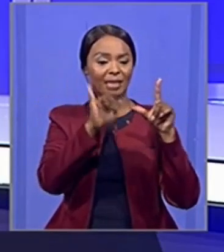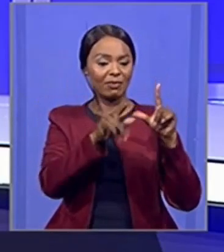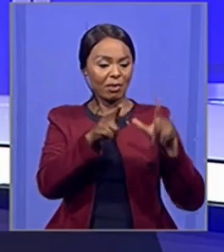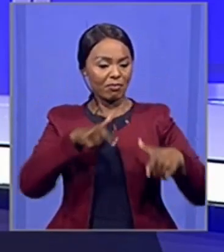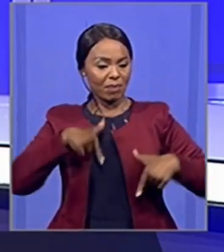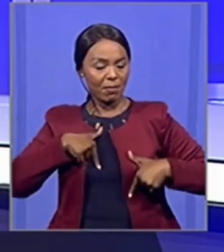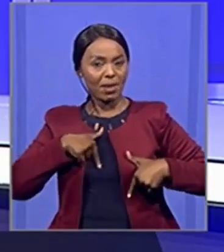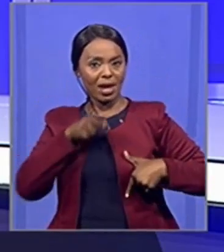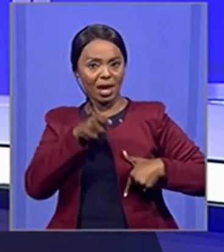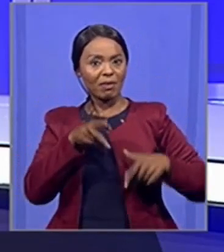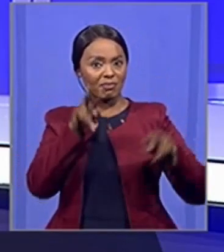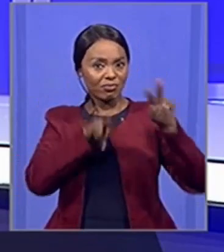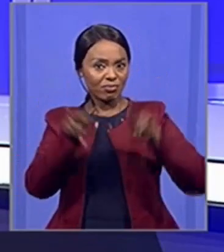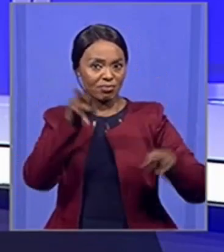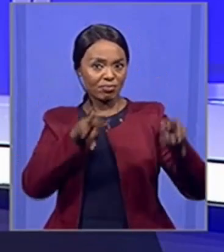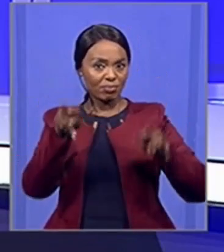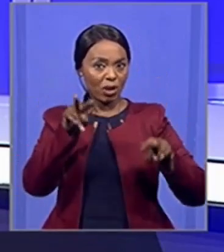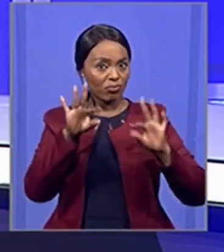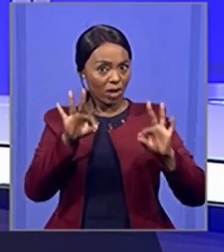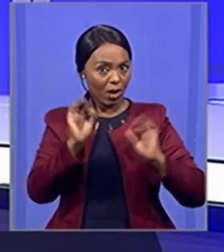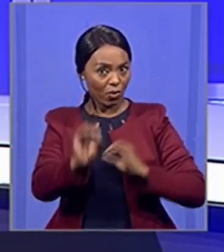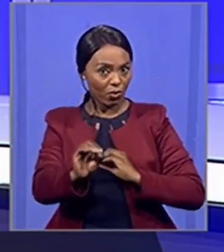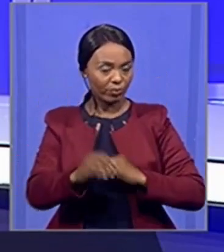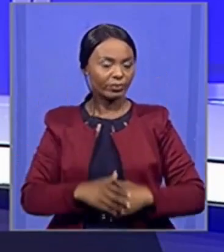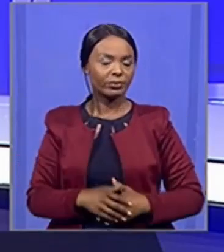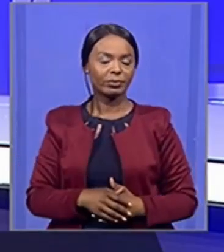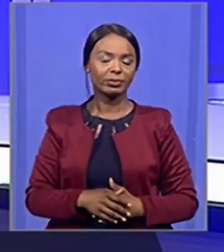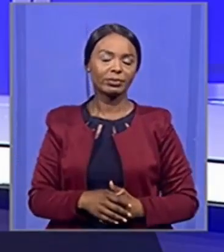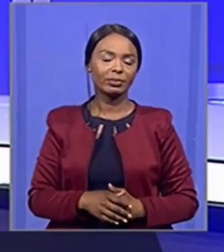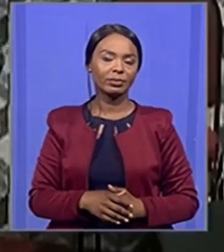tšeo baletša dikgoro ba di swarago.